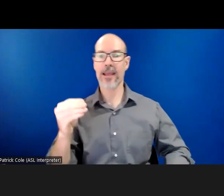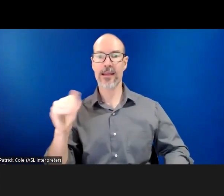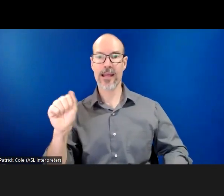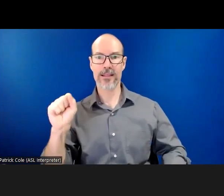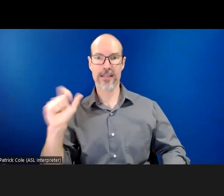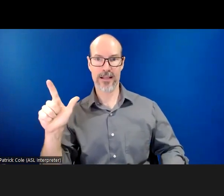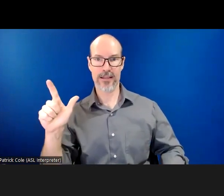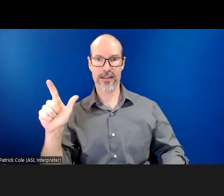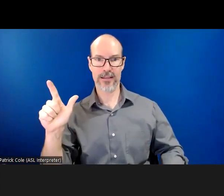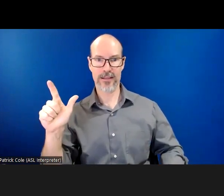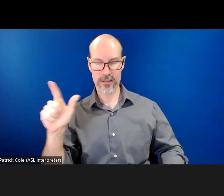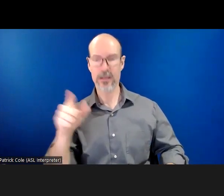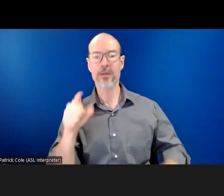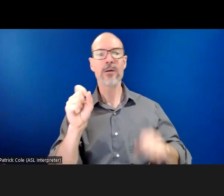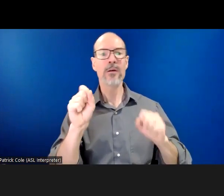use...